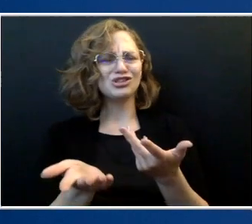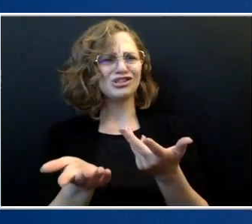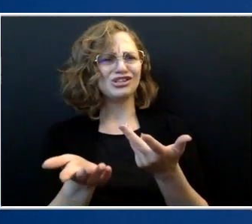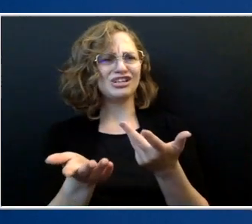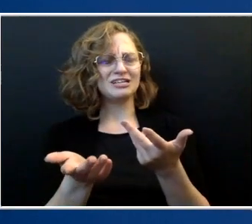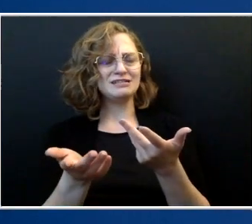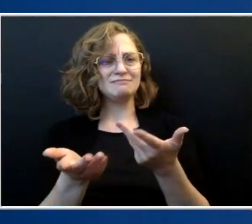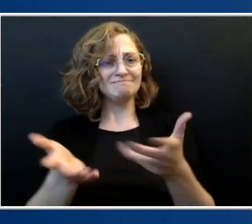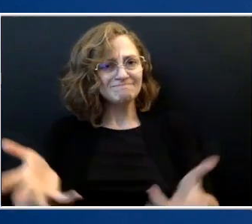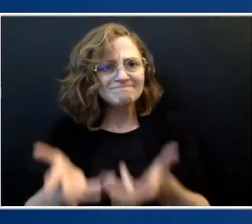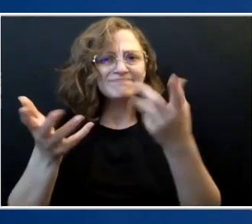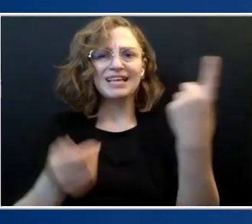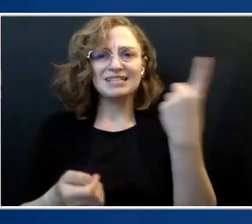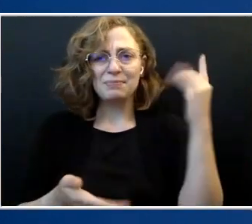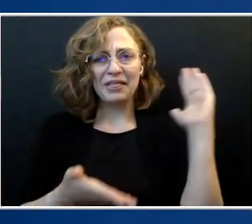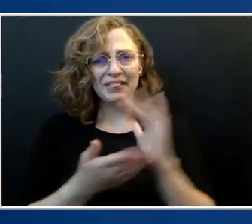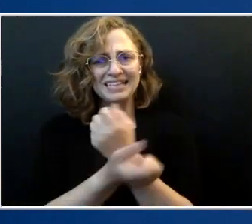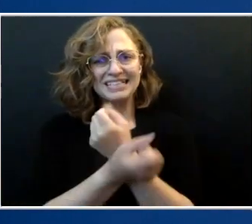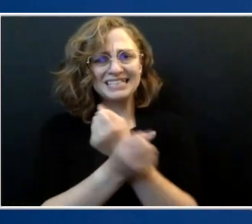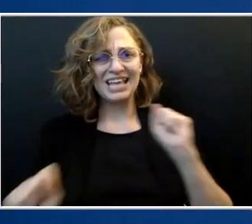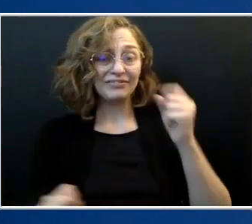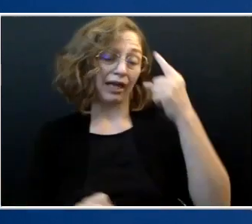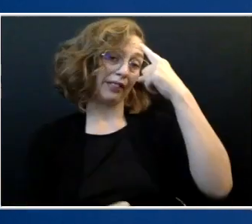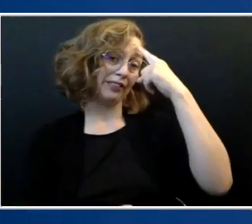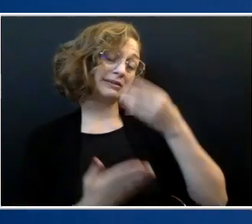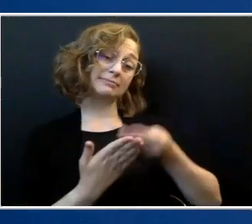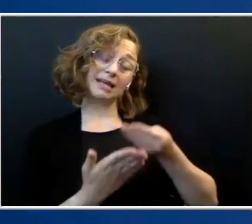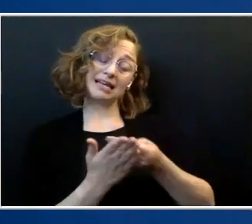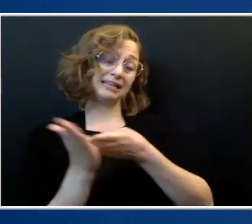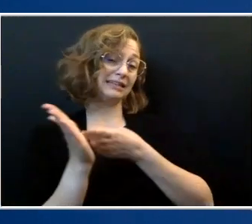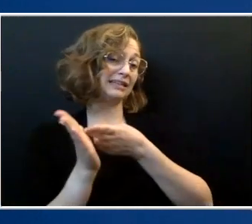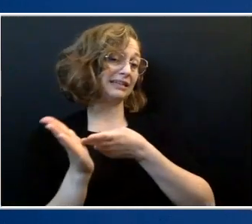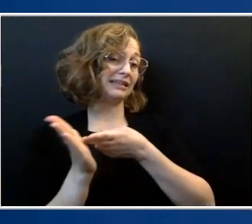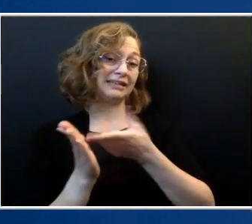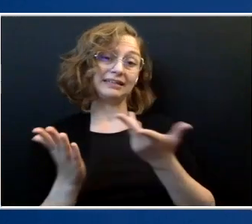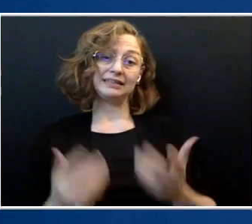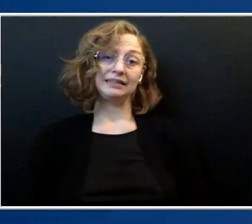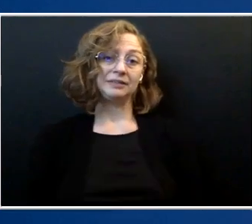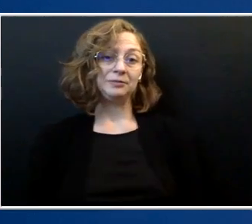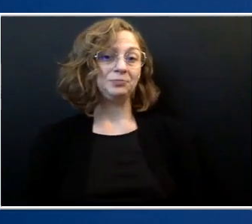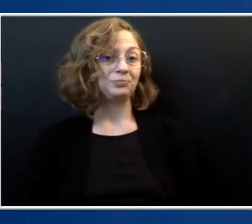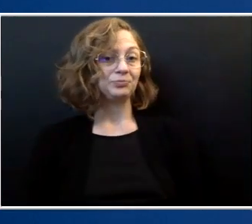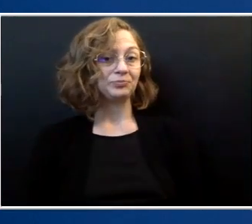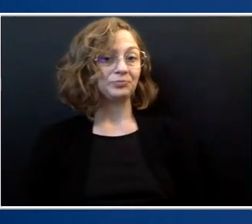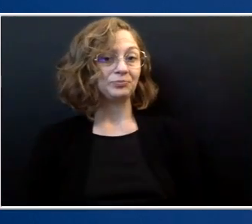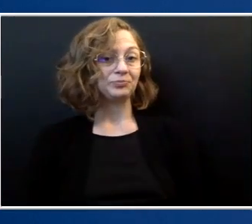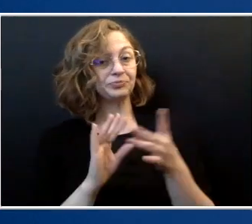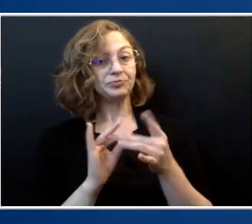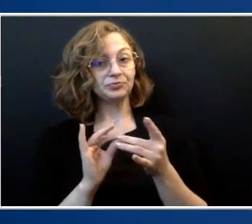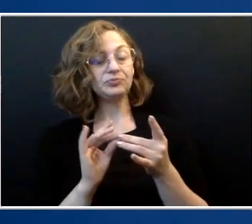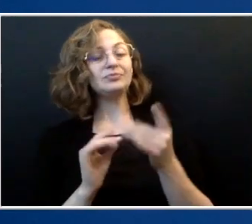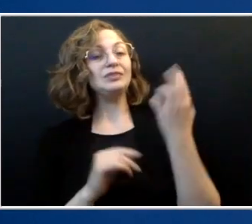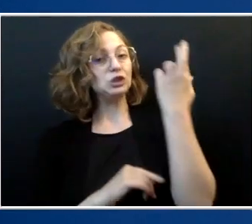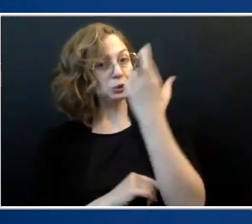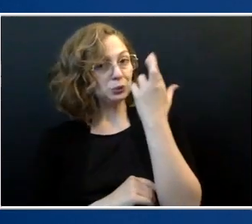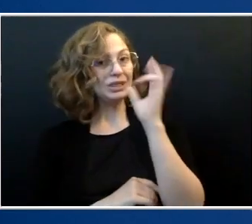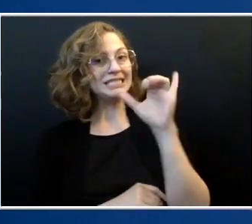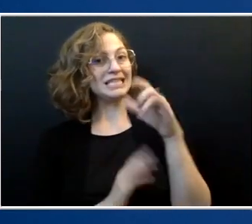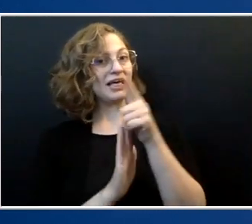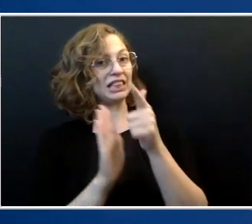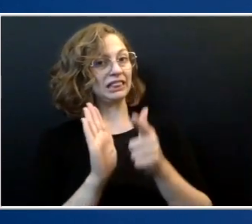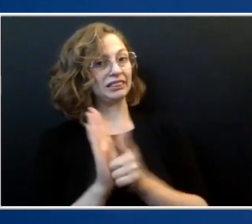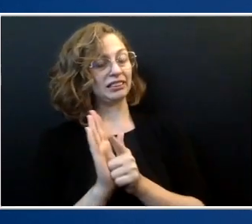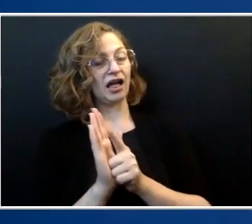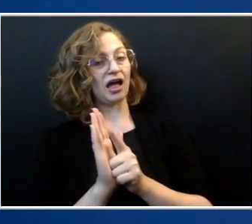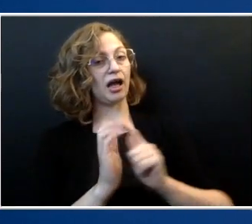Yeah, it is too. I think it's money because, as you said, this was the reason this law even exists in Florida is because